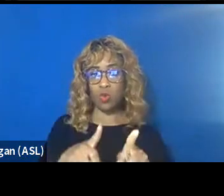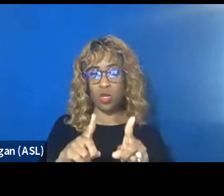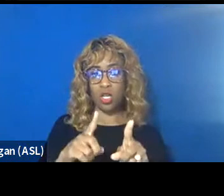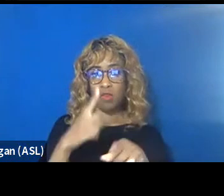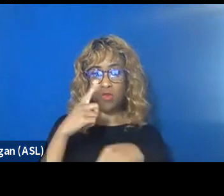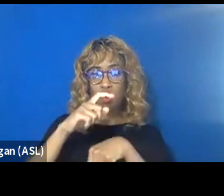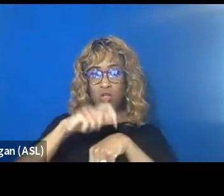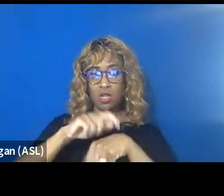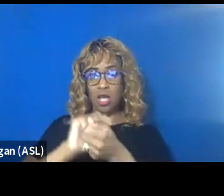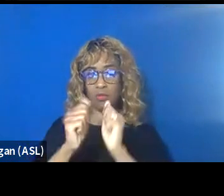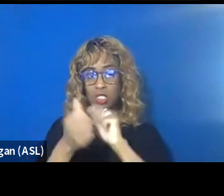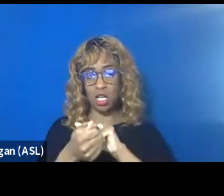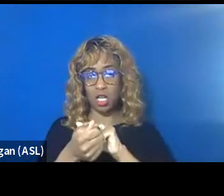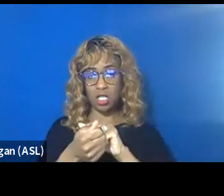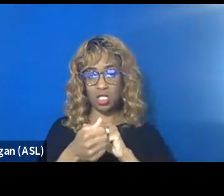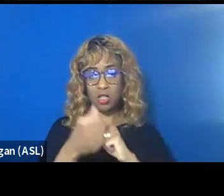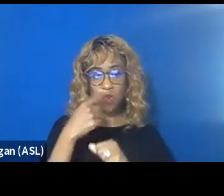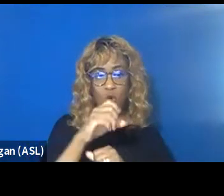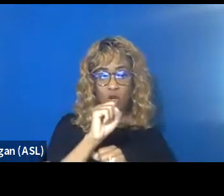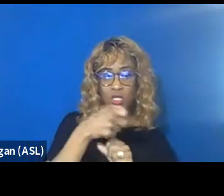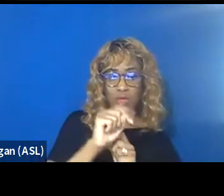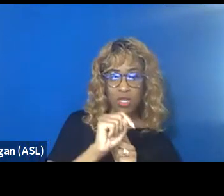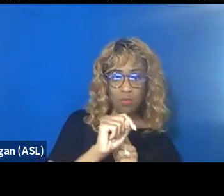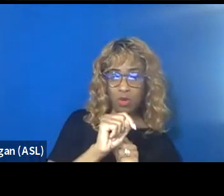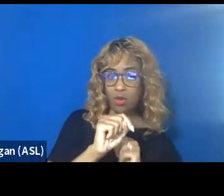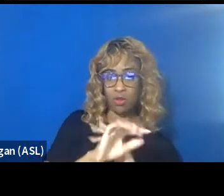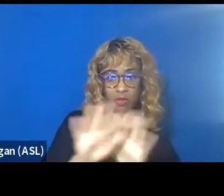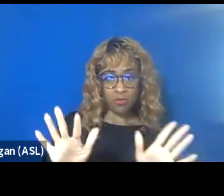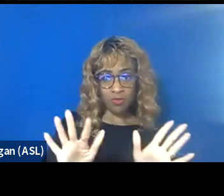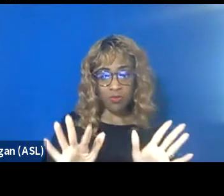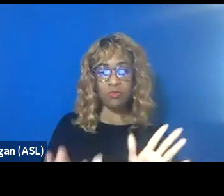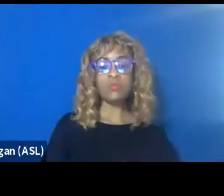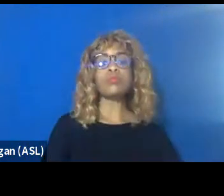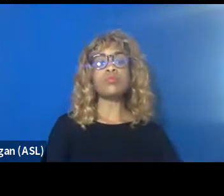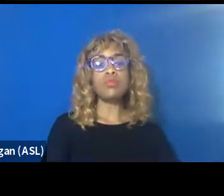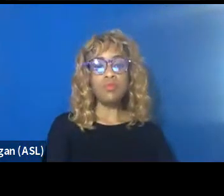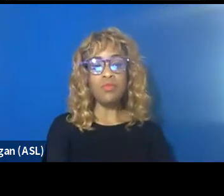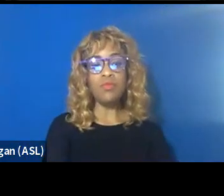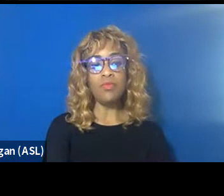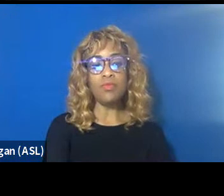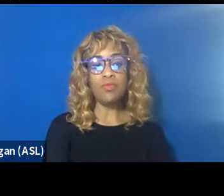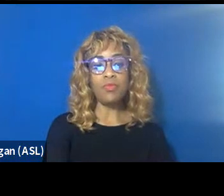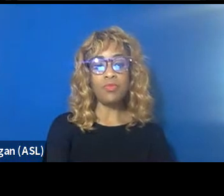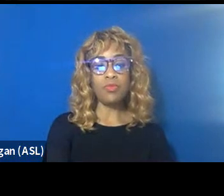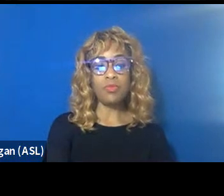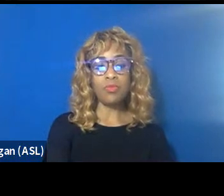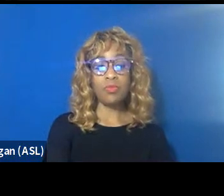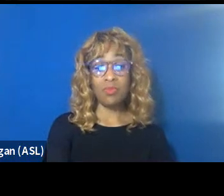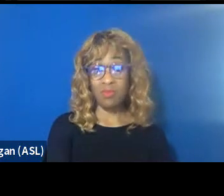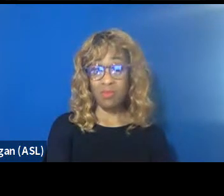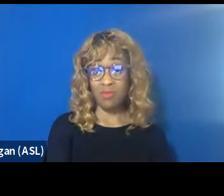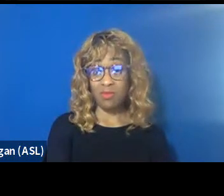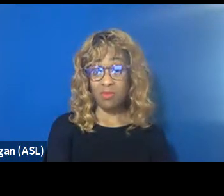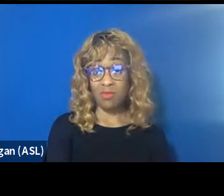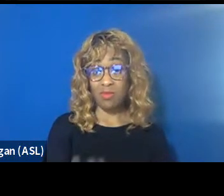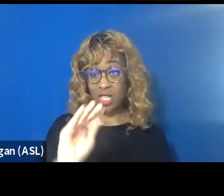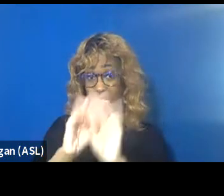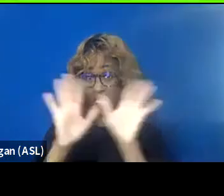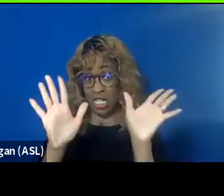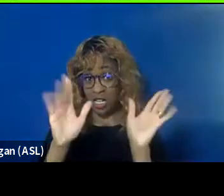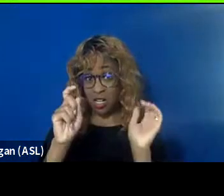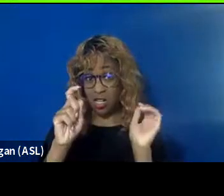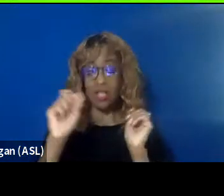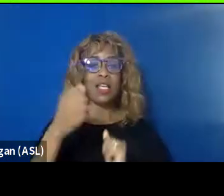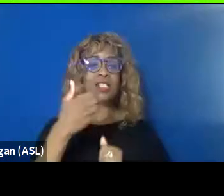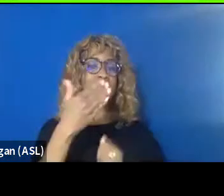change in the September schedule. So, yes. Does that clarify it? Yes,